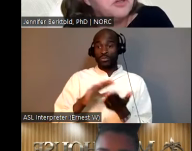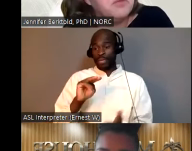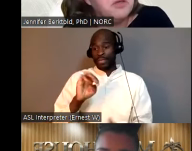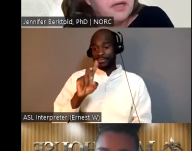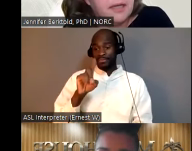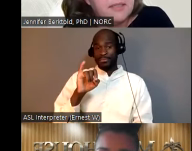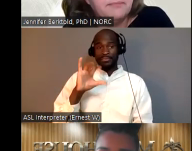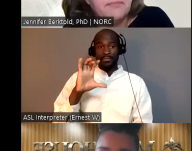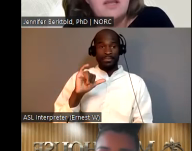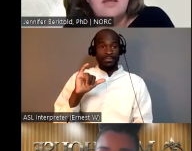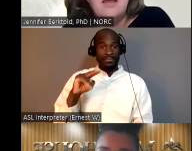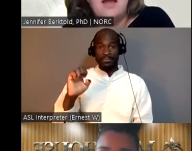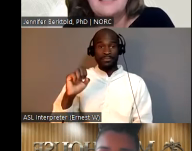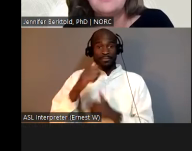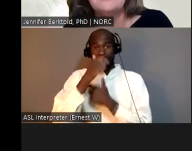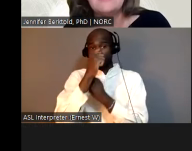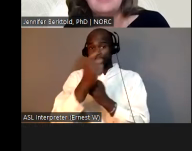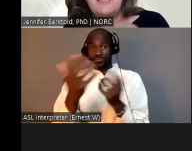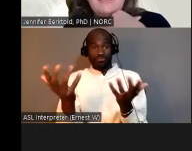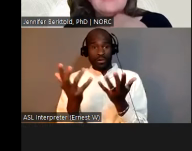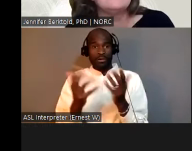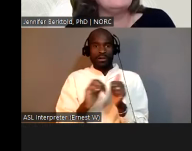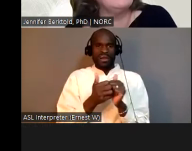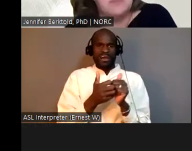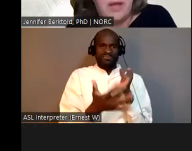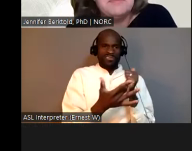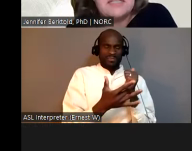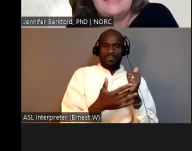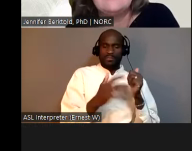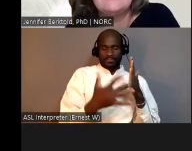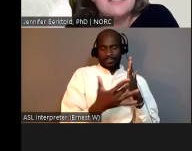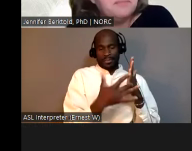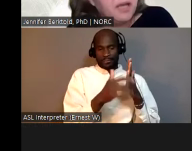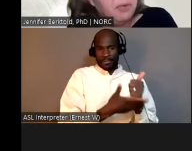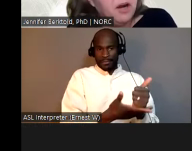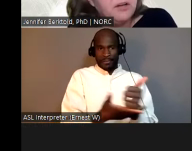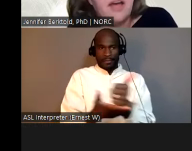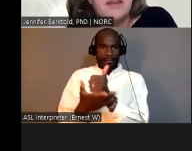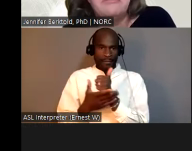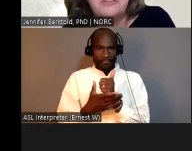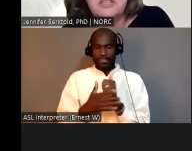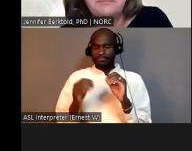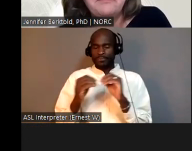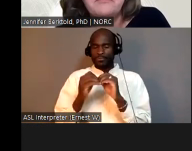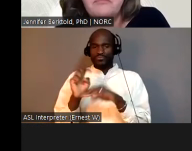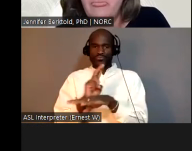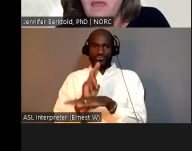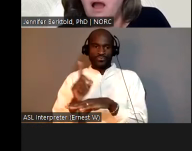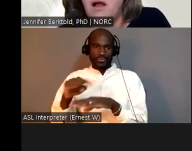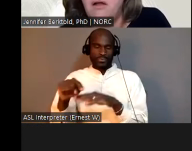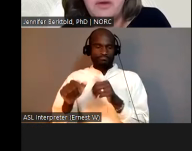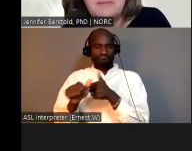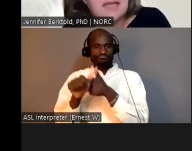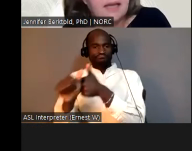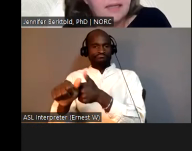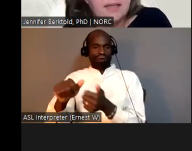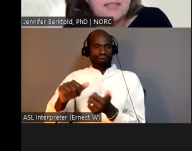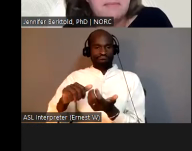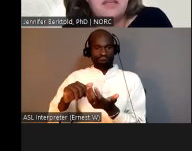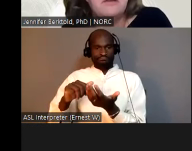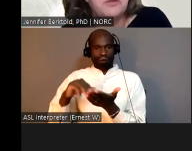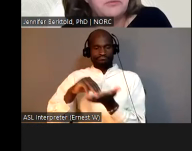reach your communities. NCRN's database and website is a big part of that effort. The